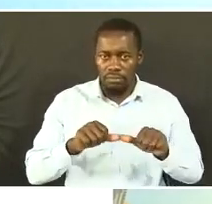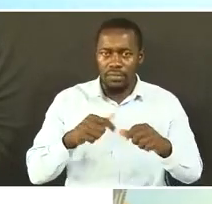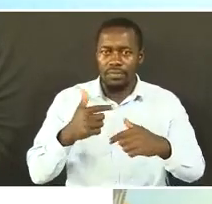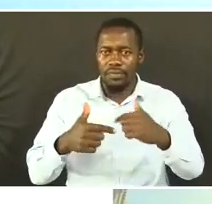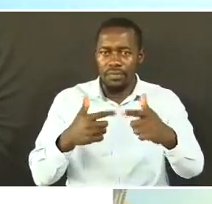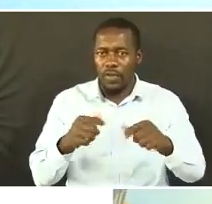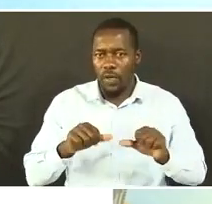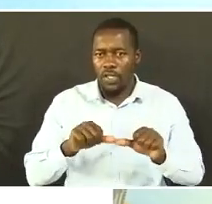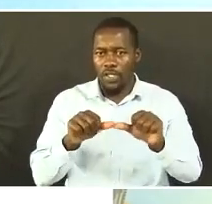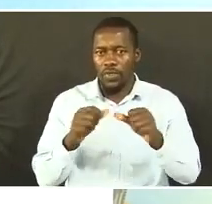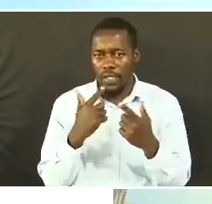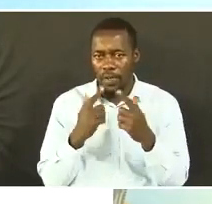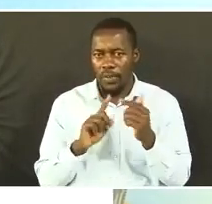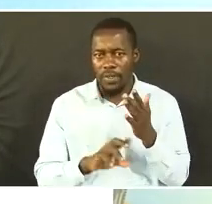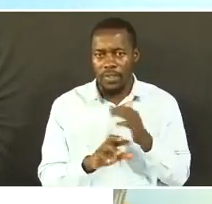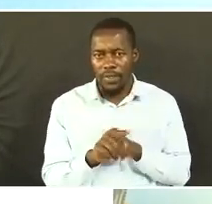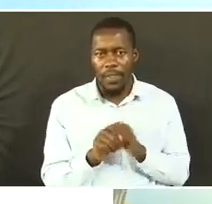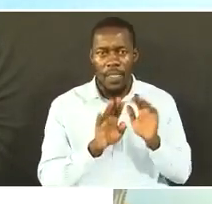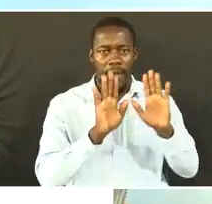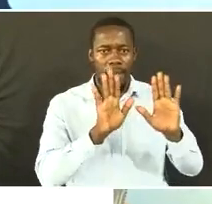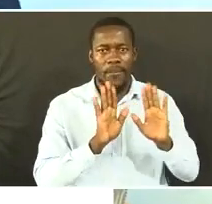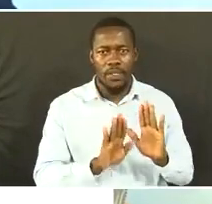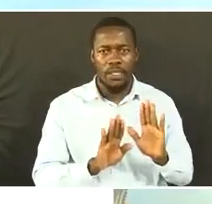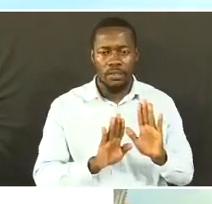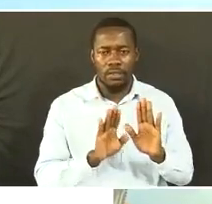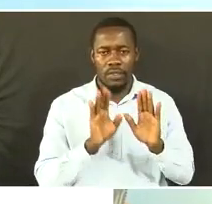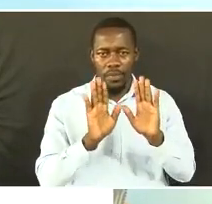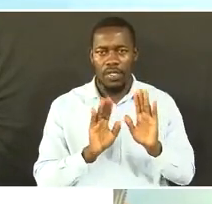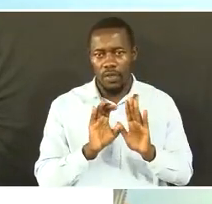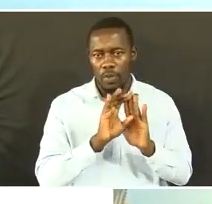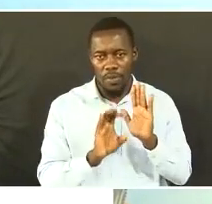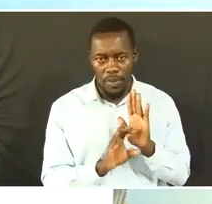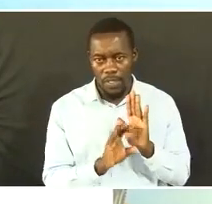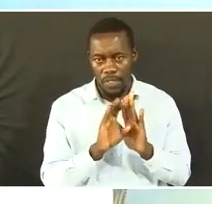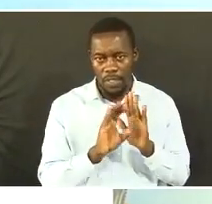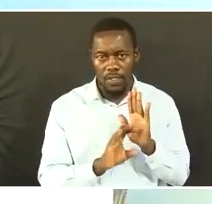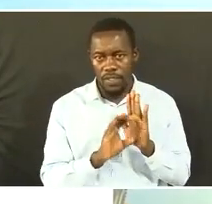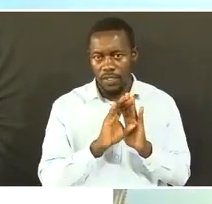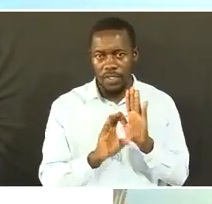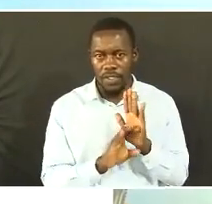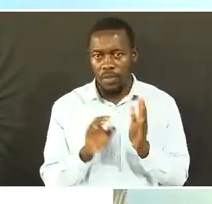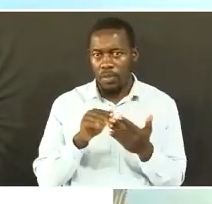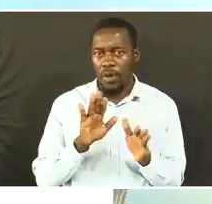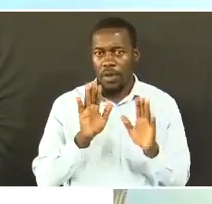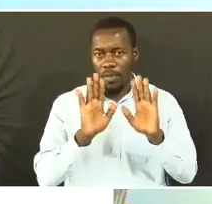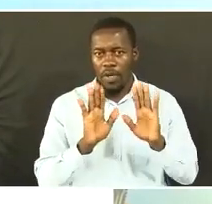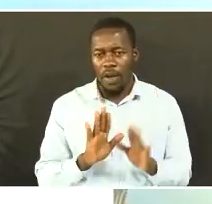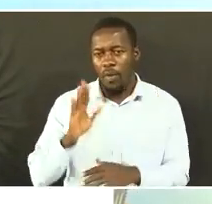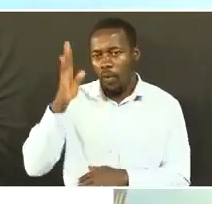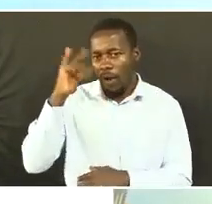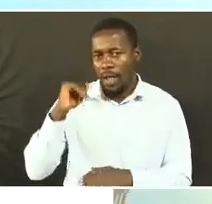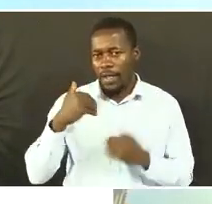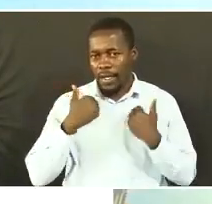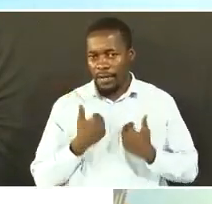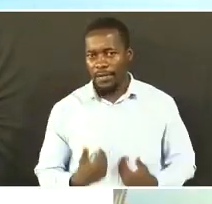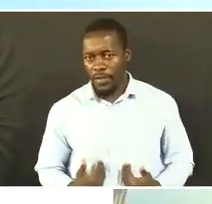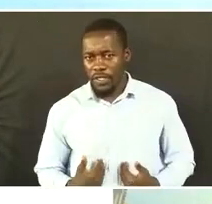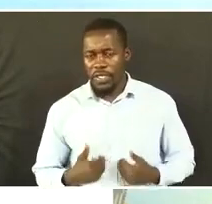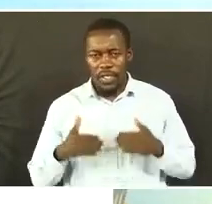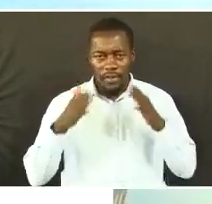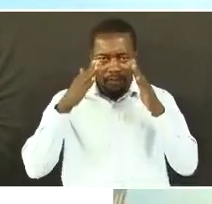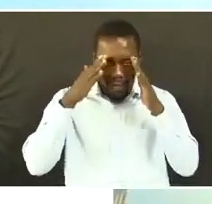says in this important document for us as citizens that the reason why, as a people, we are keen